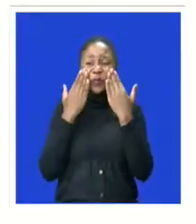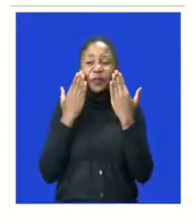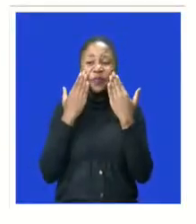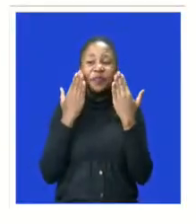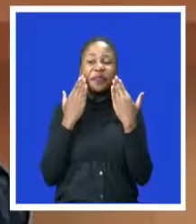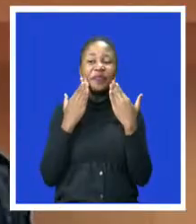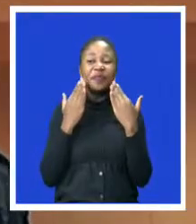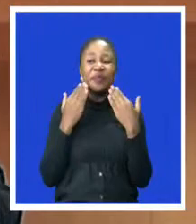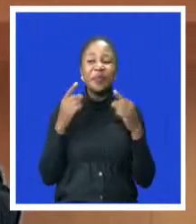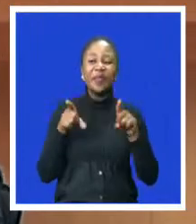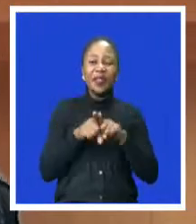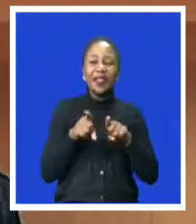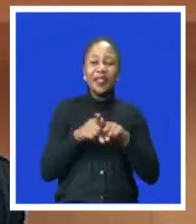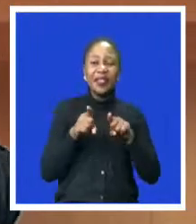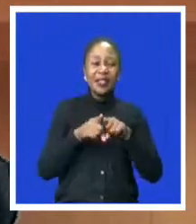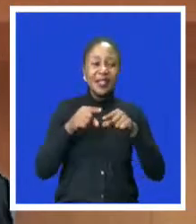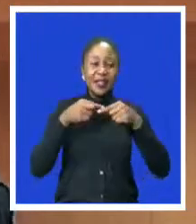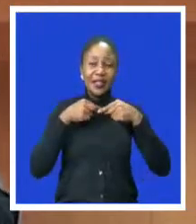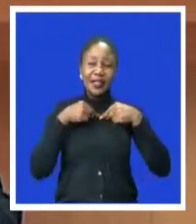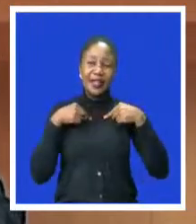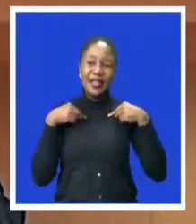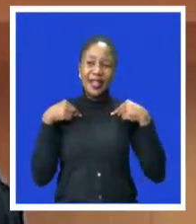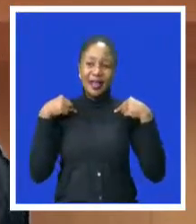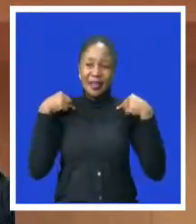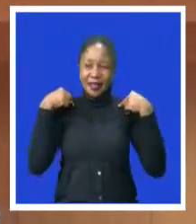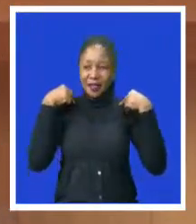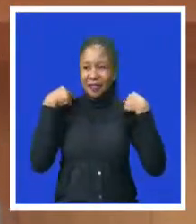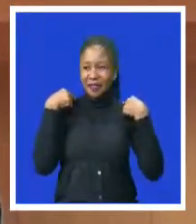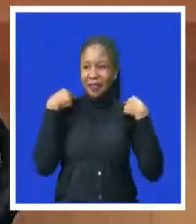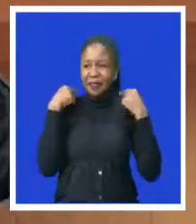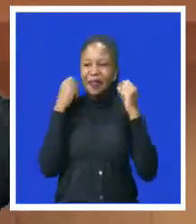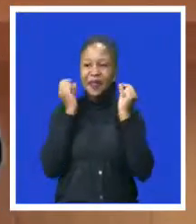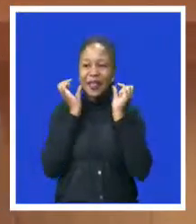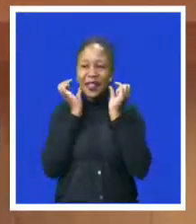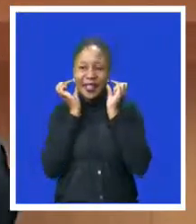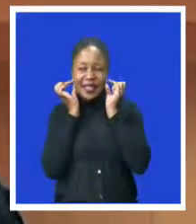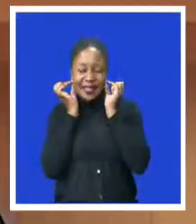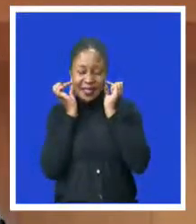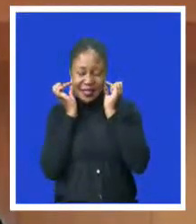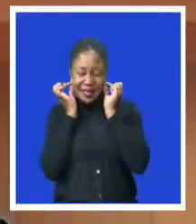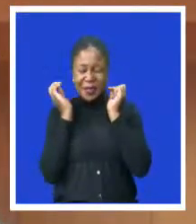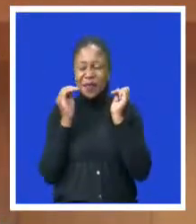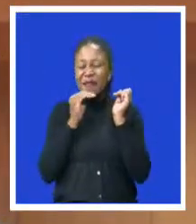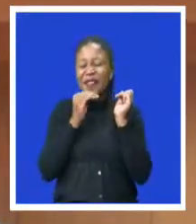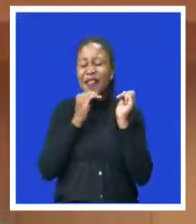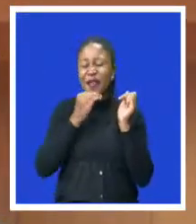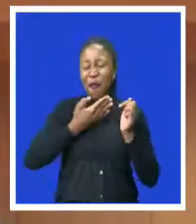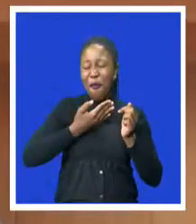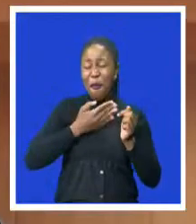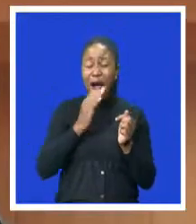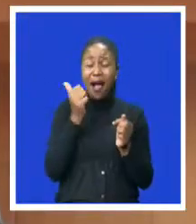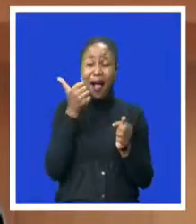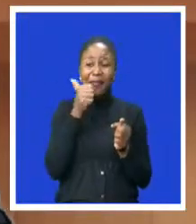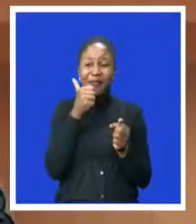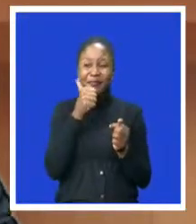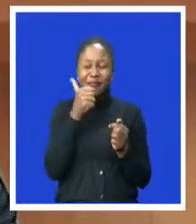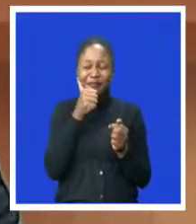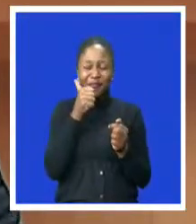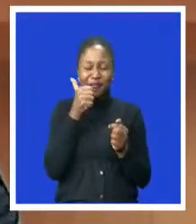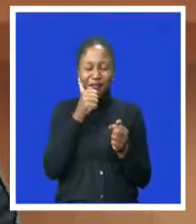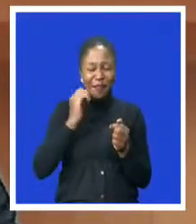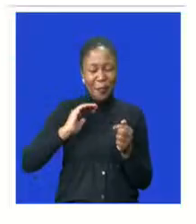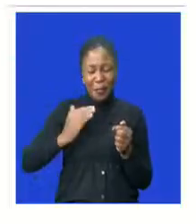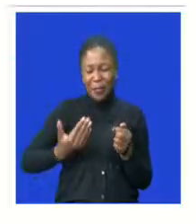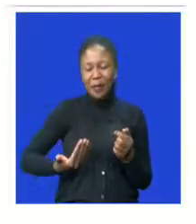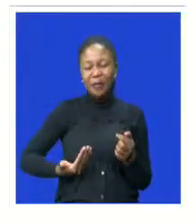the necklaces that we always put on. We are adding beauty to ourselves as women. And